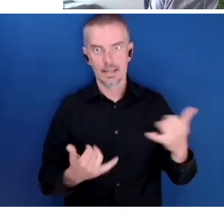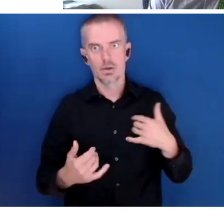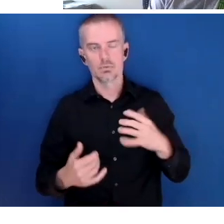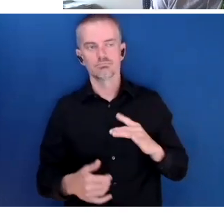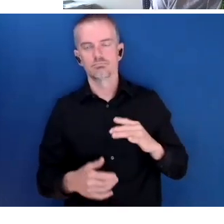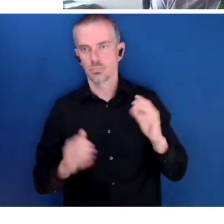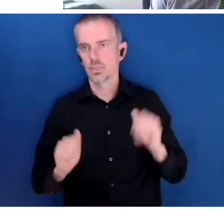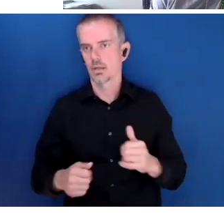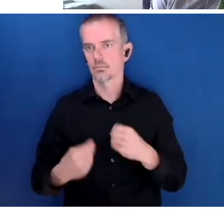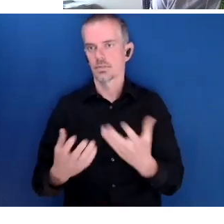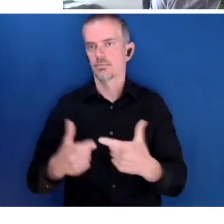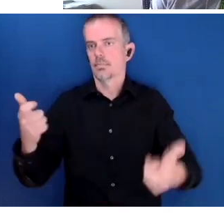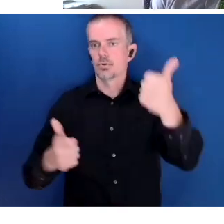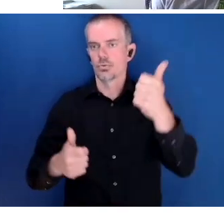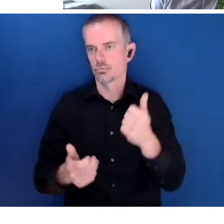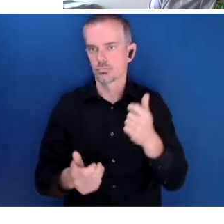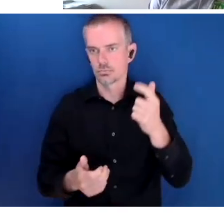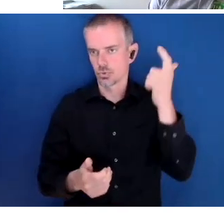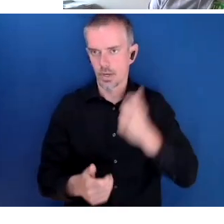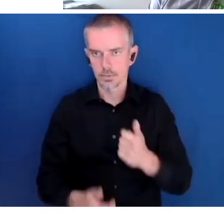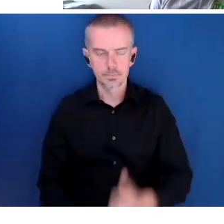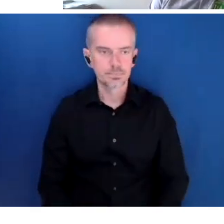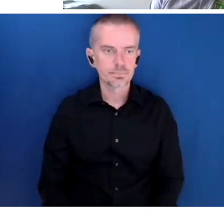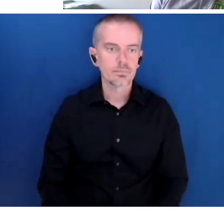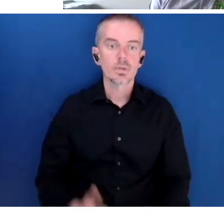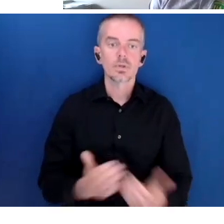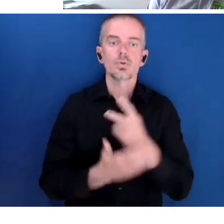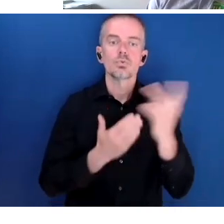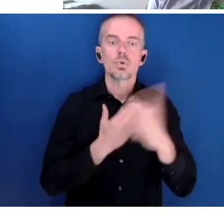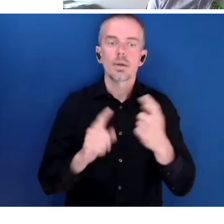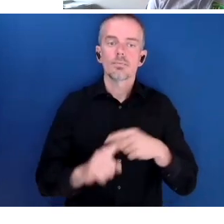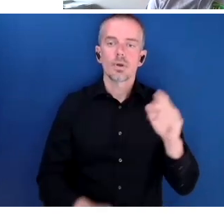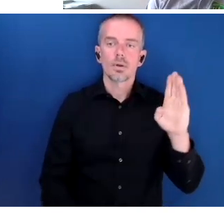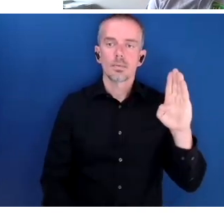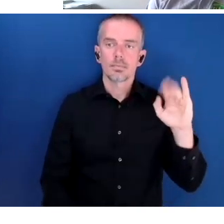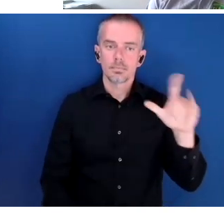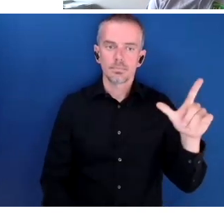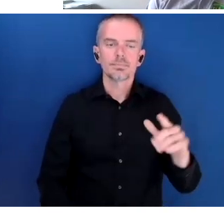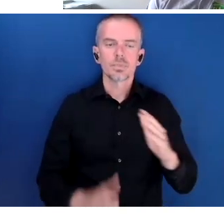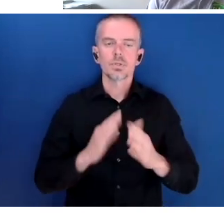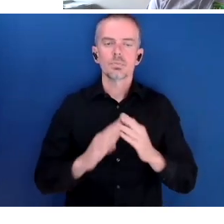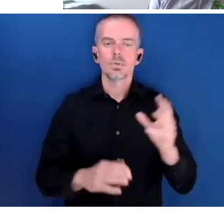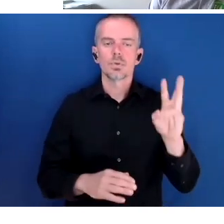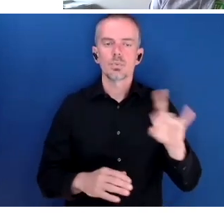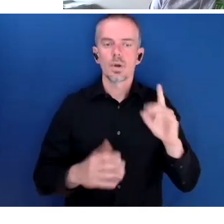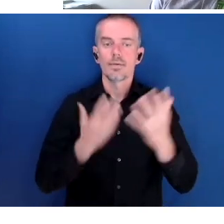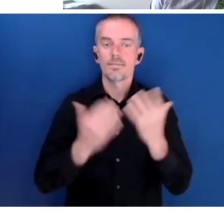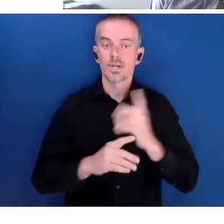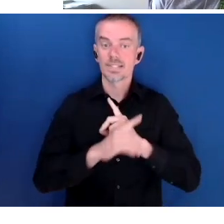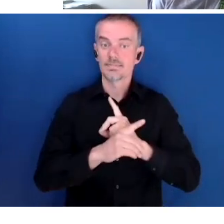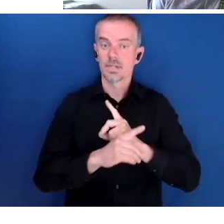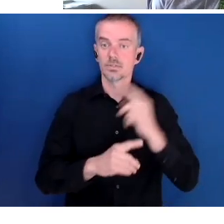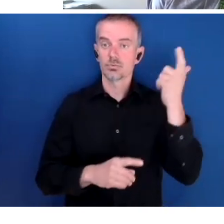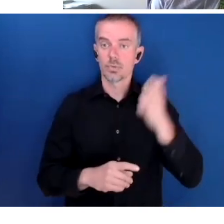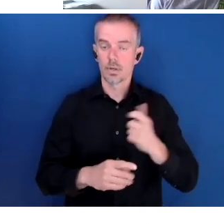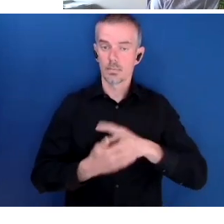another new program that came out of the Bipartisan Infrastructure Law is our Community Wildfire Defense Grant Program. And this is funding